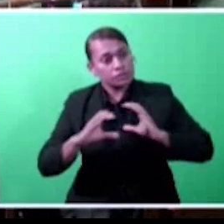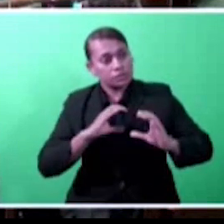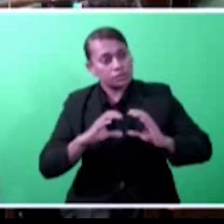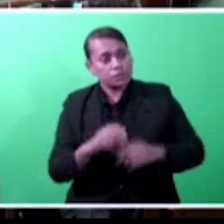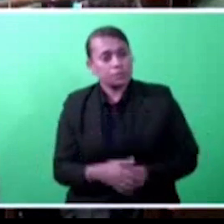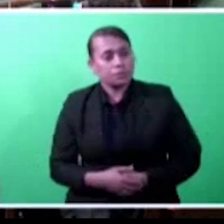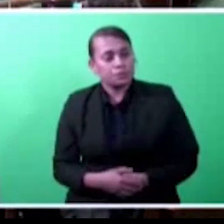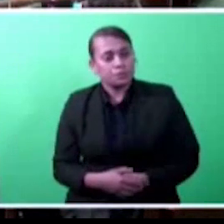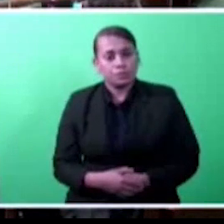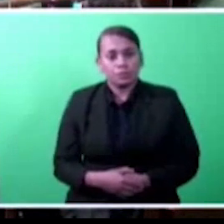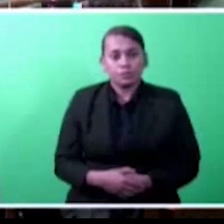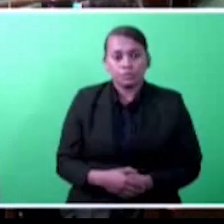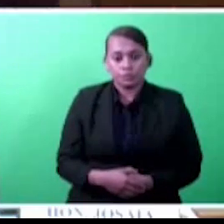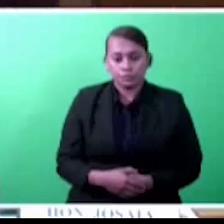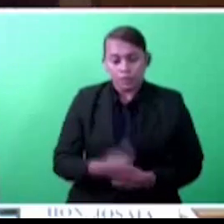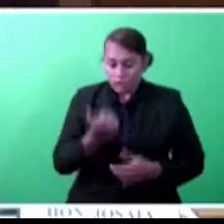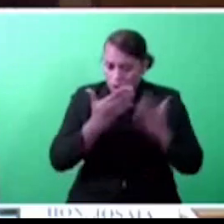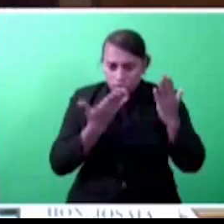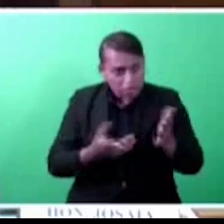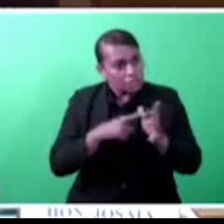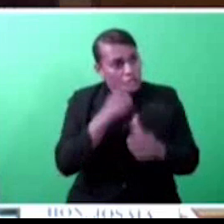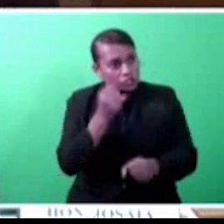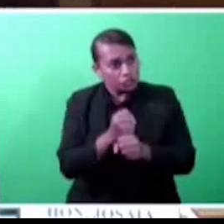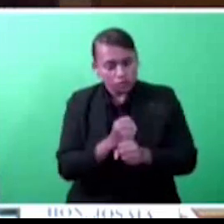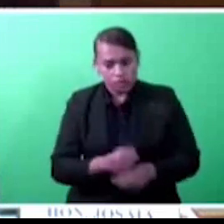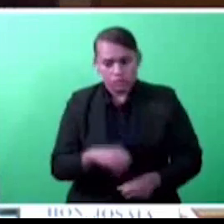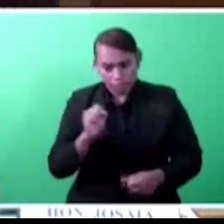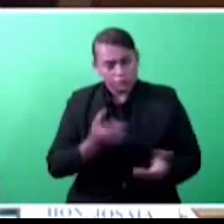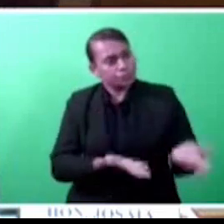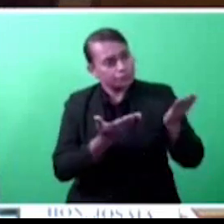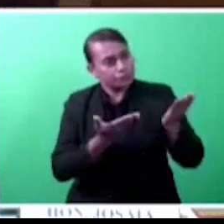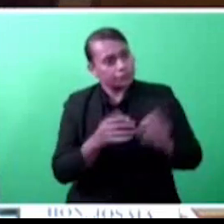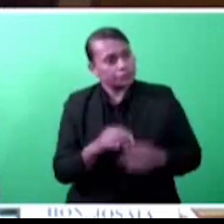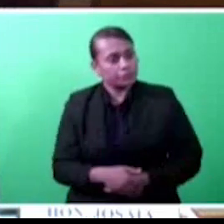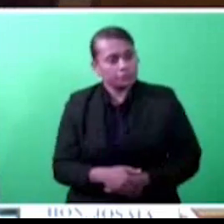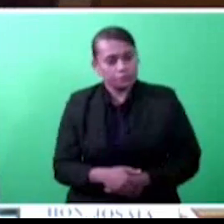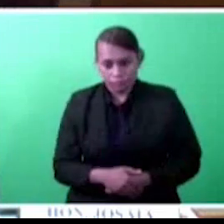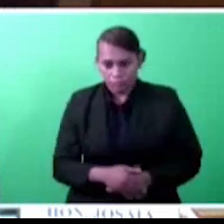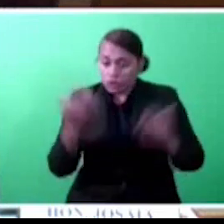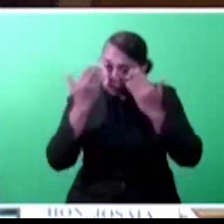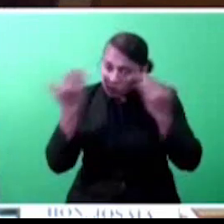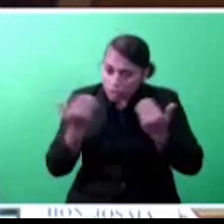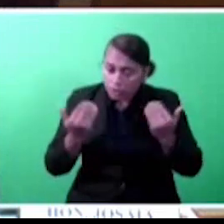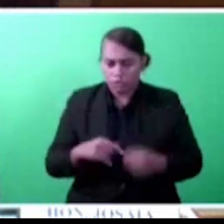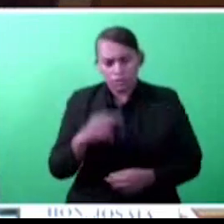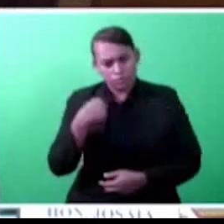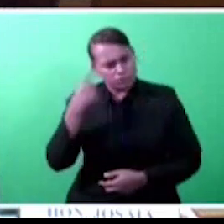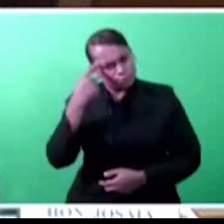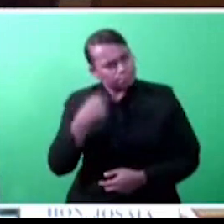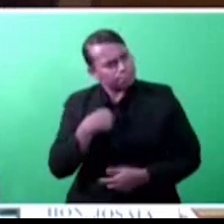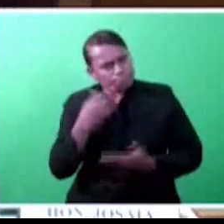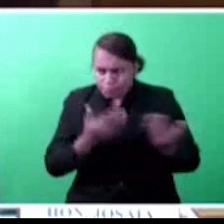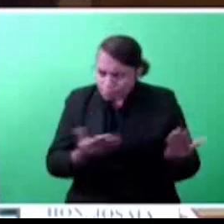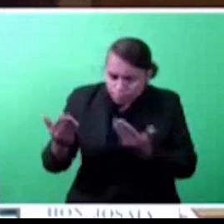Honorable Sayed-Khaiyum. You have the floor, sir. Thank you, Mr. Speaker, sir. Mr. Speaker, sir, I thank the honourable member for